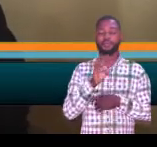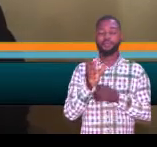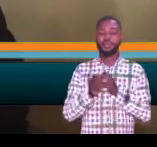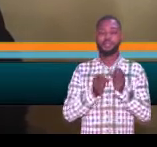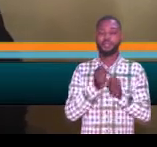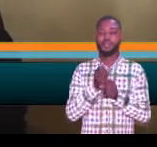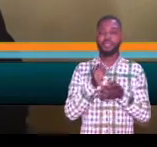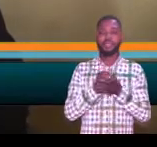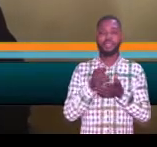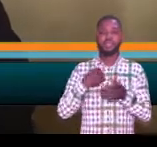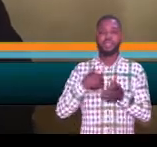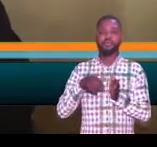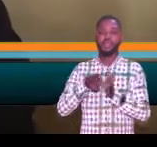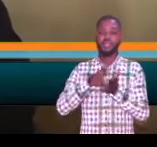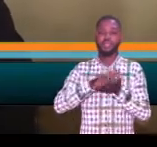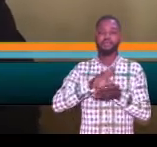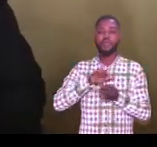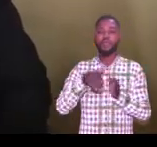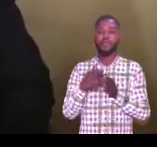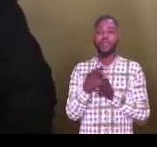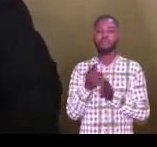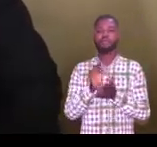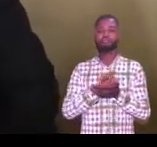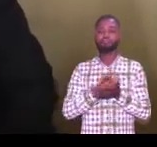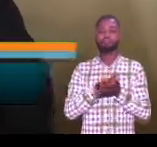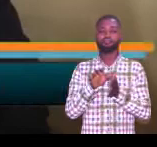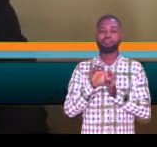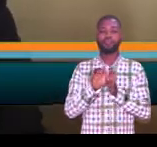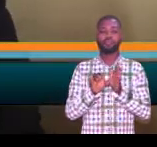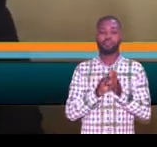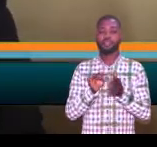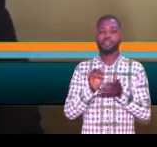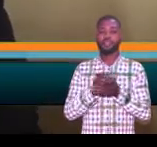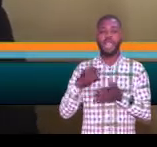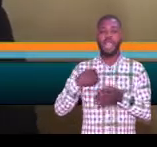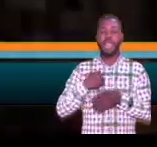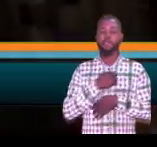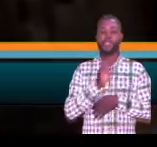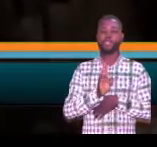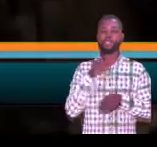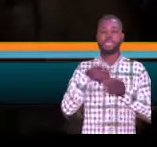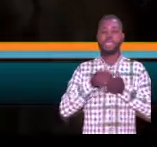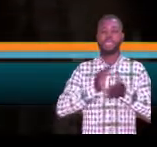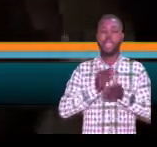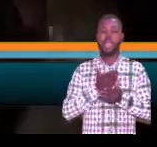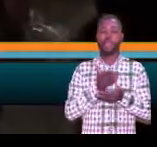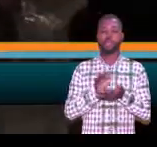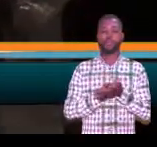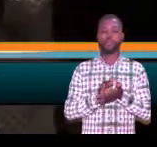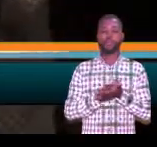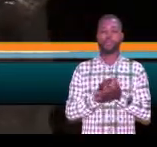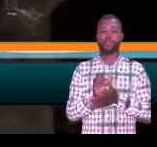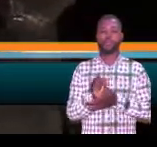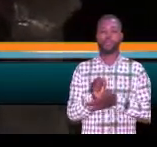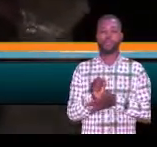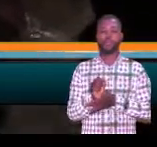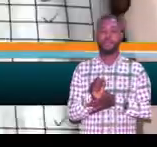years that we review all the textbooks that are used in our schools.